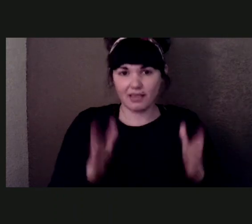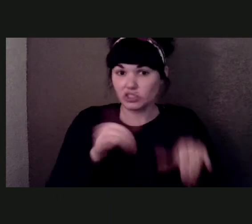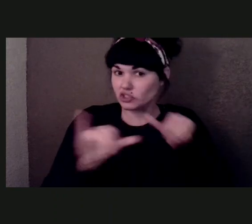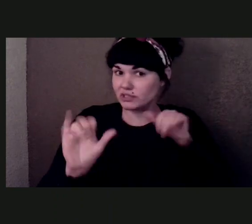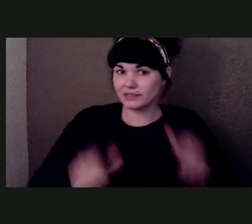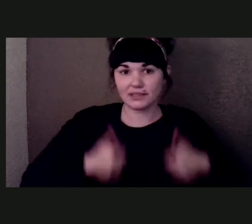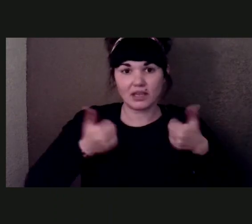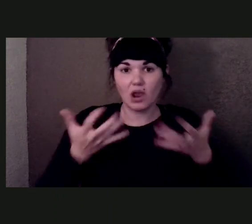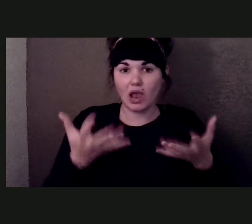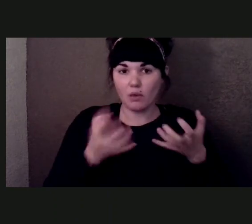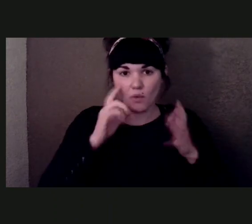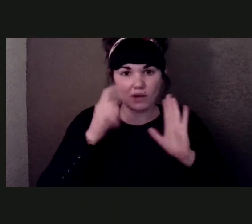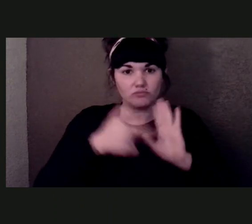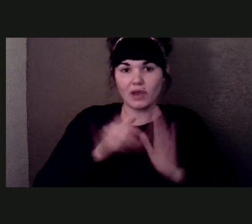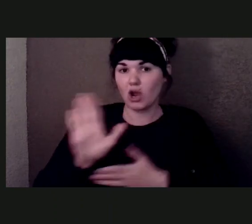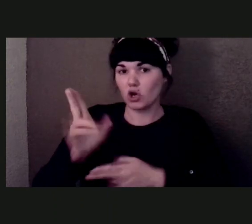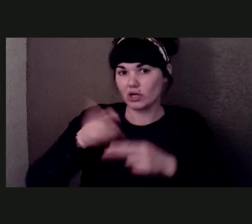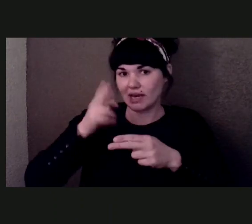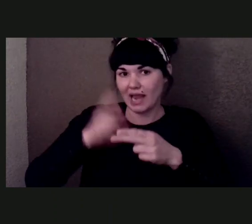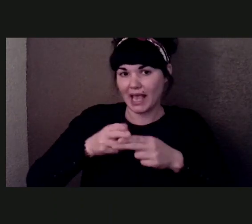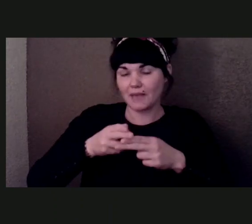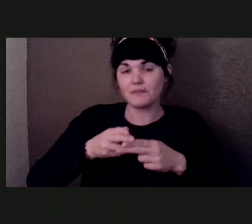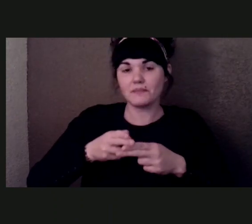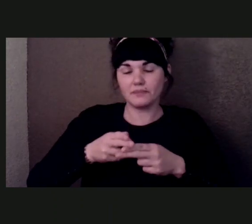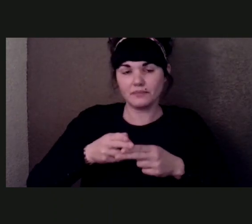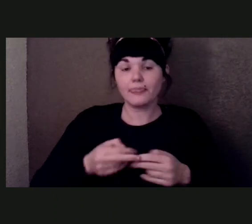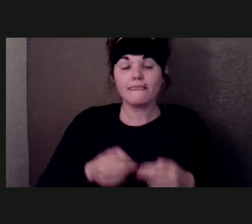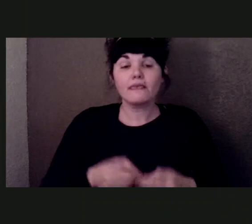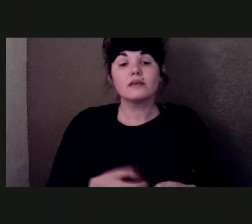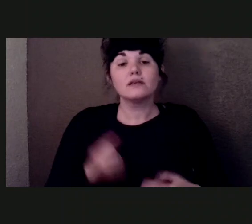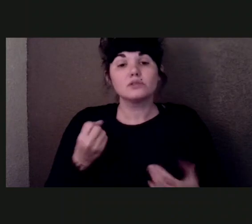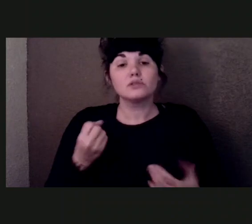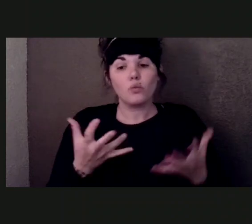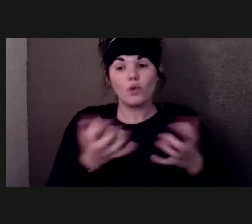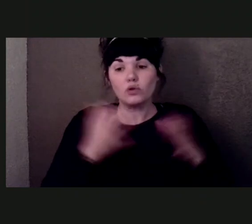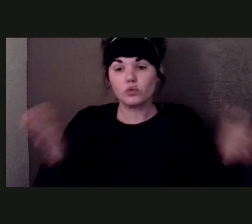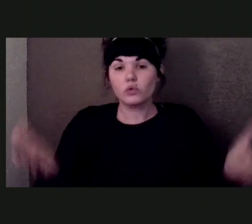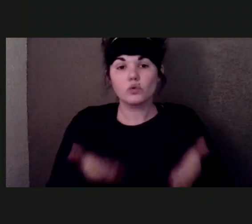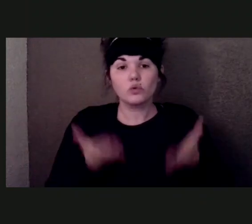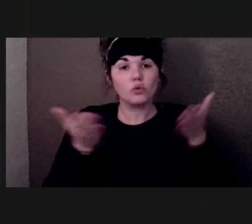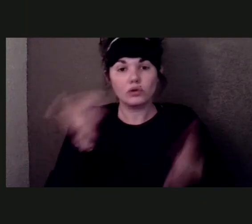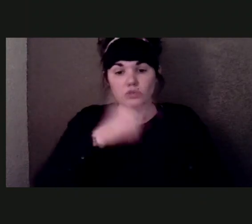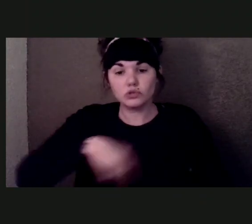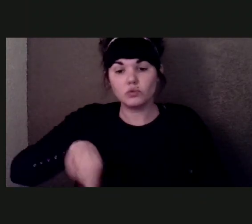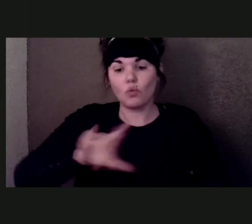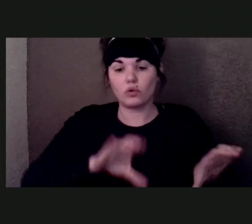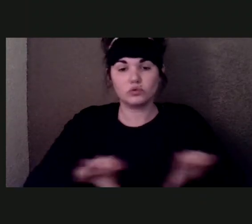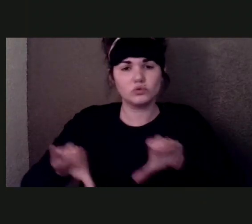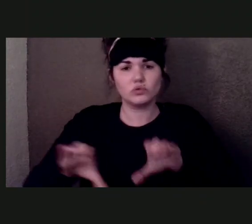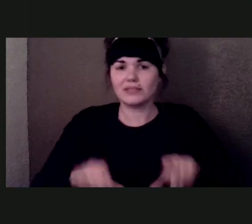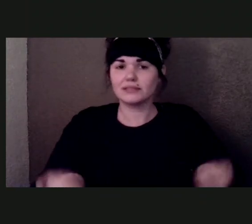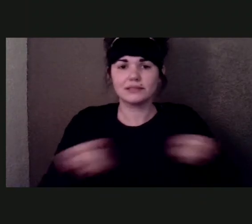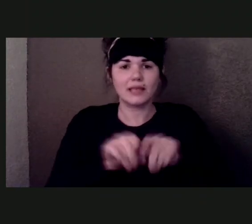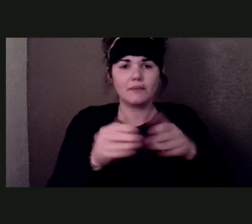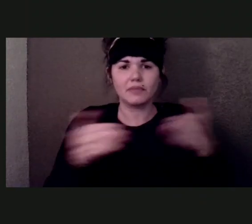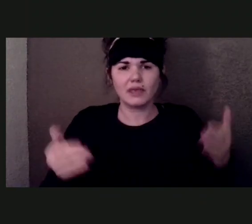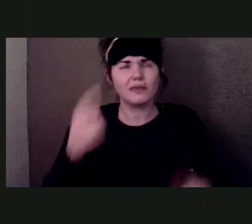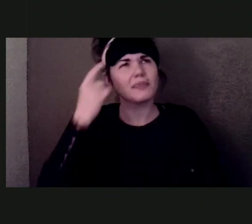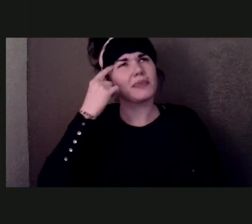name as well. And so with that, we want to encourage all of you to do the same. Go back in your memory,